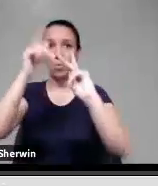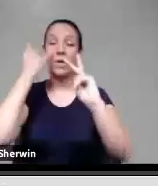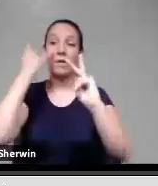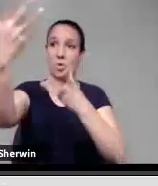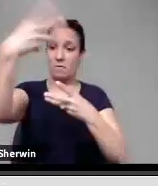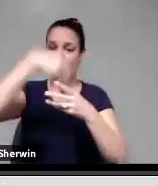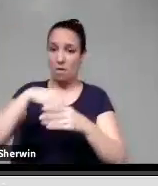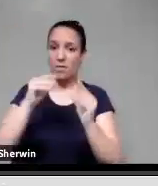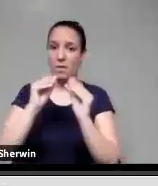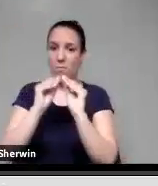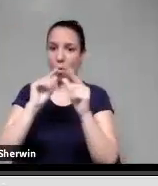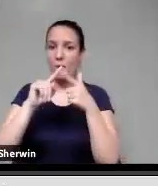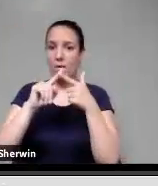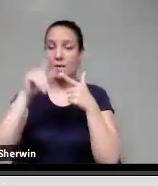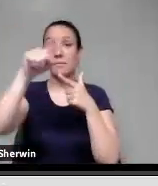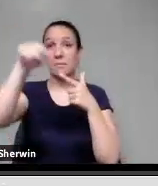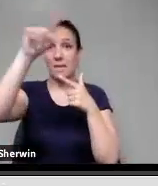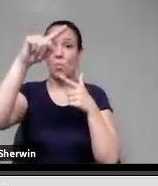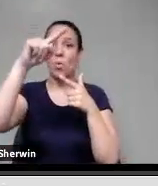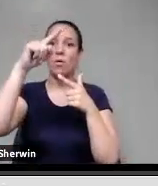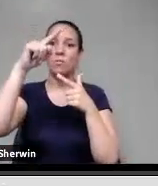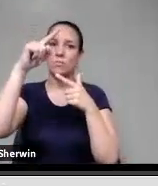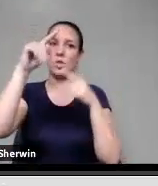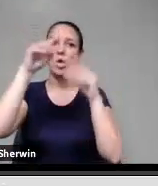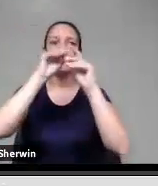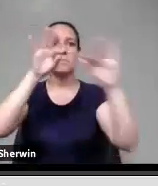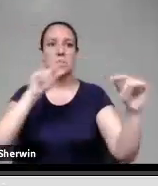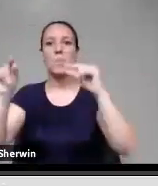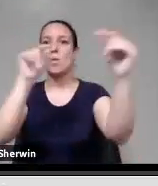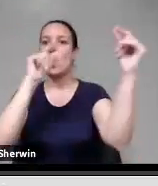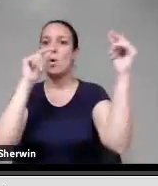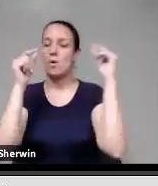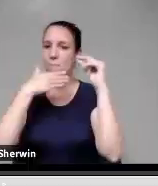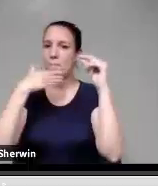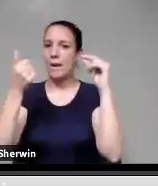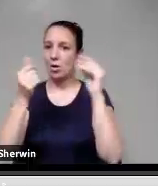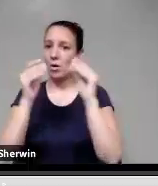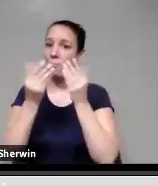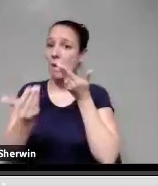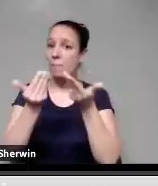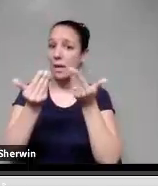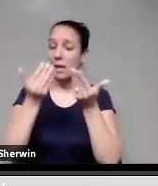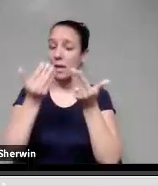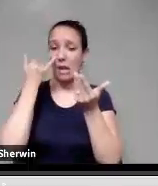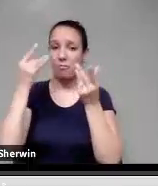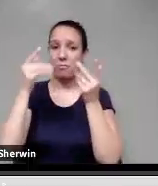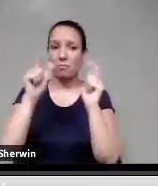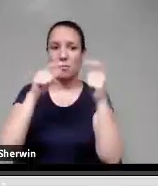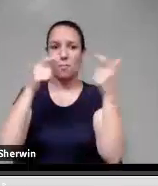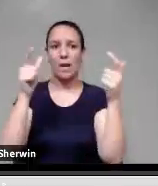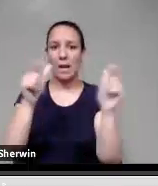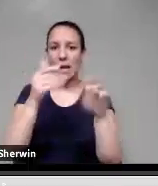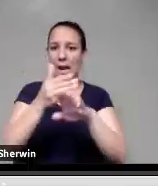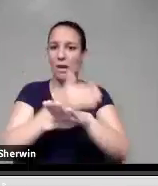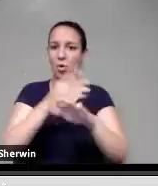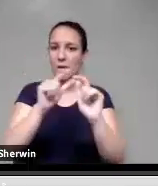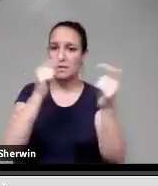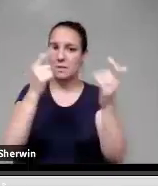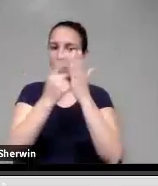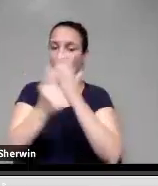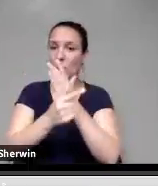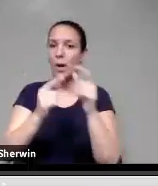can't they, Len? Maybe that means more funding. Yay. Or maybe it just means people that support you and would scream and yell and